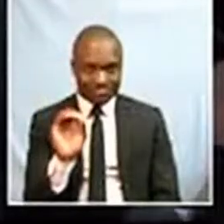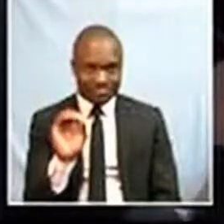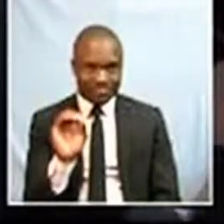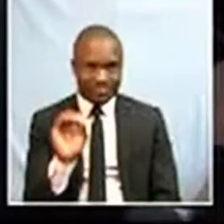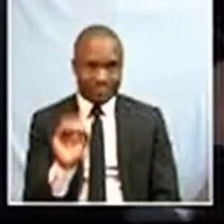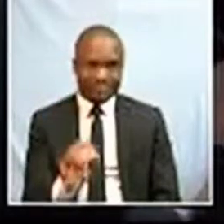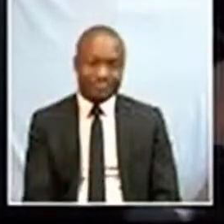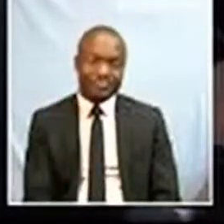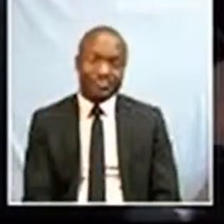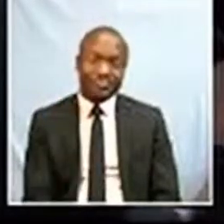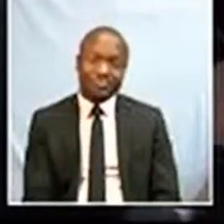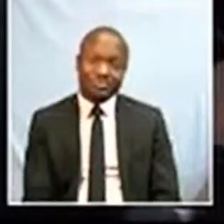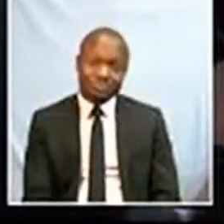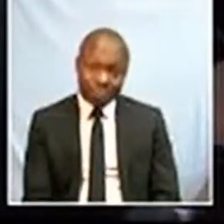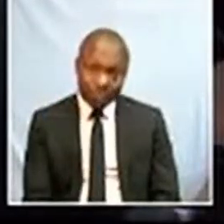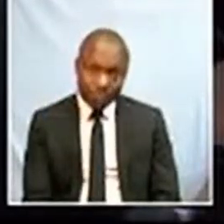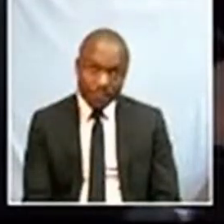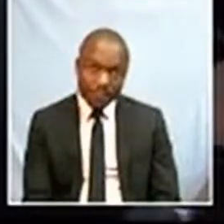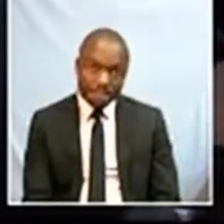So,